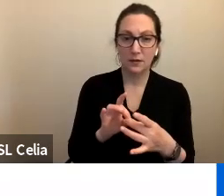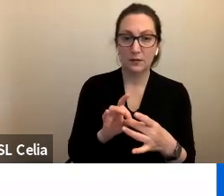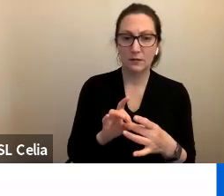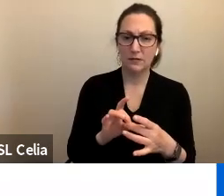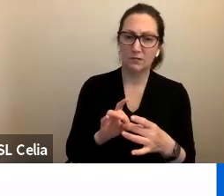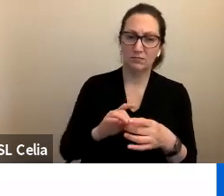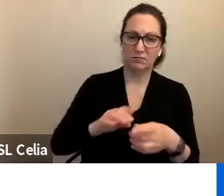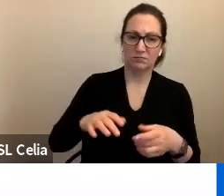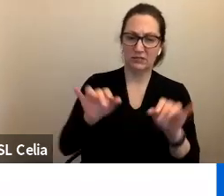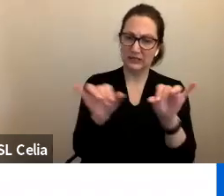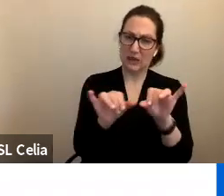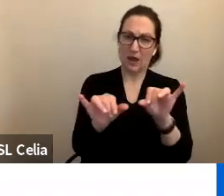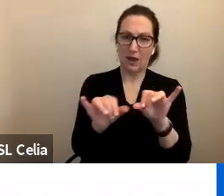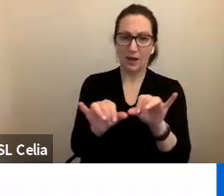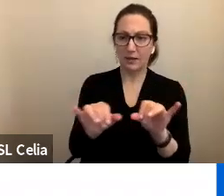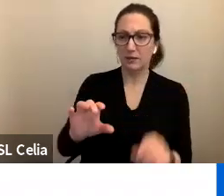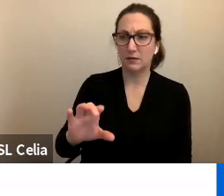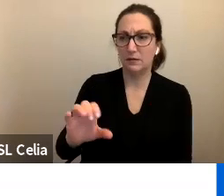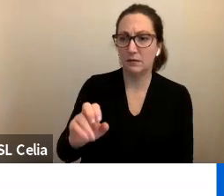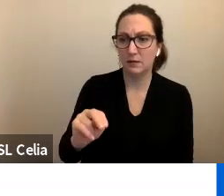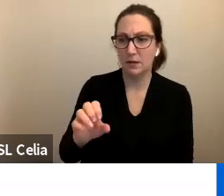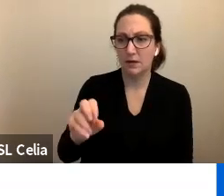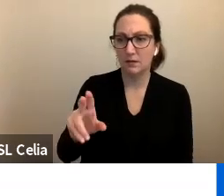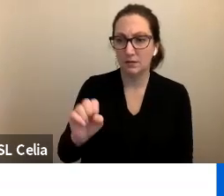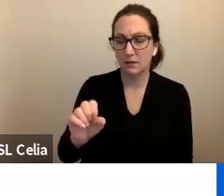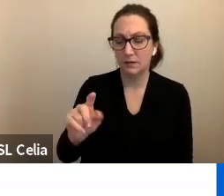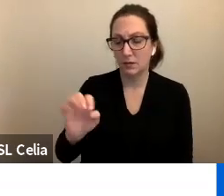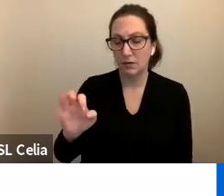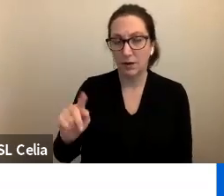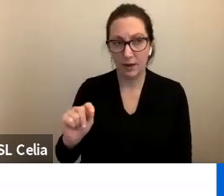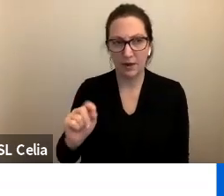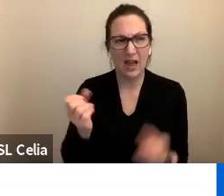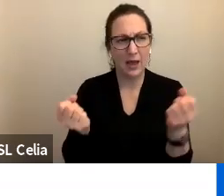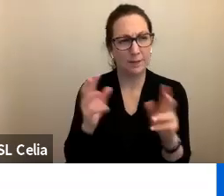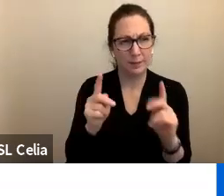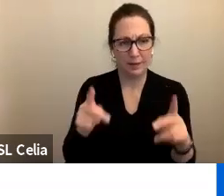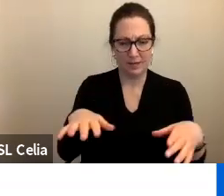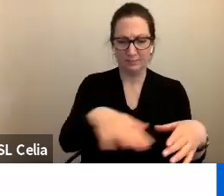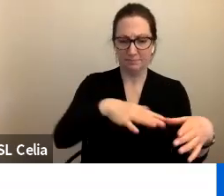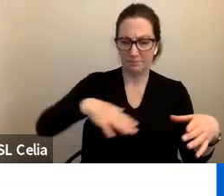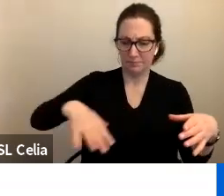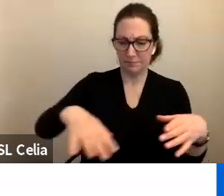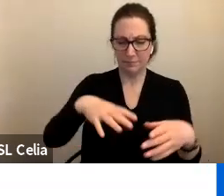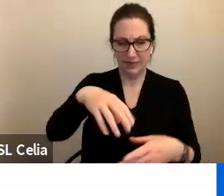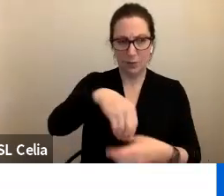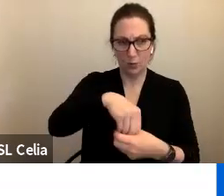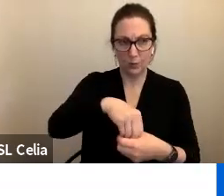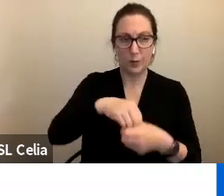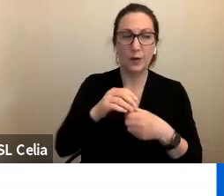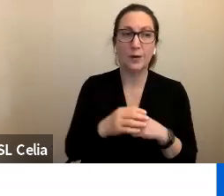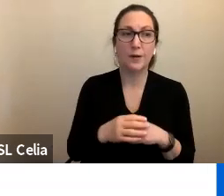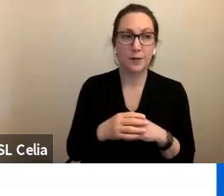census tract is and how many people are generally included in a census tract. So